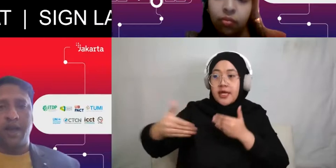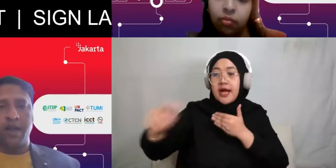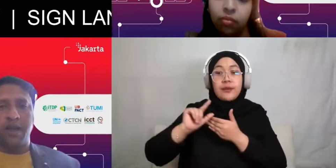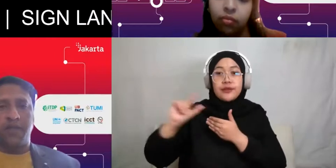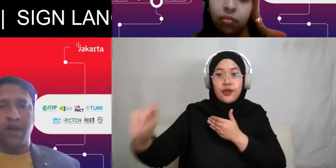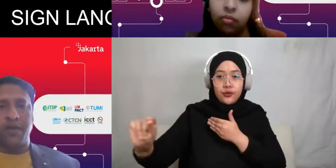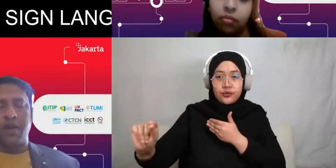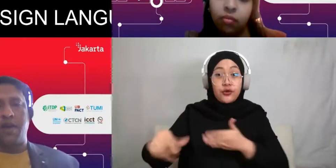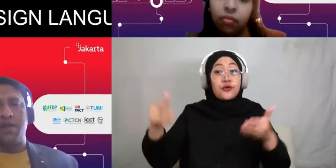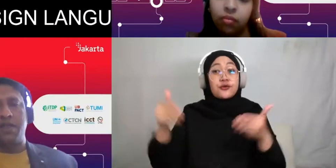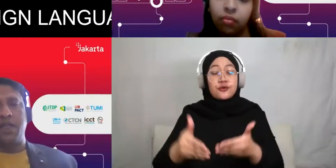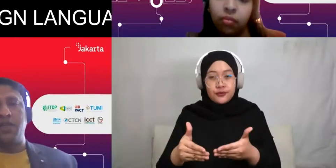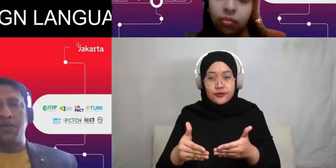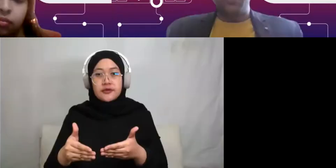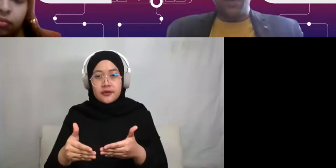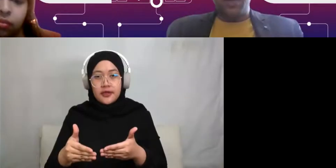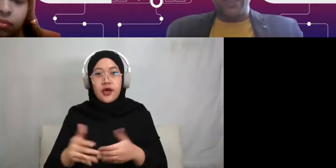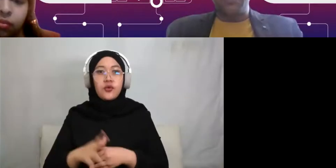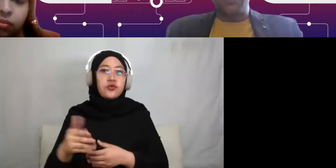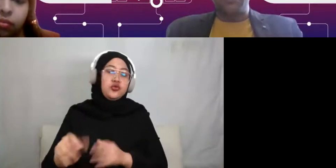and for city to